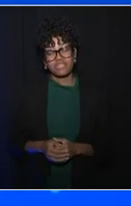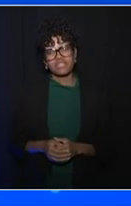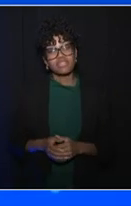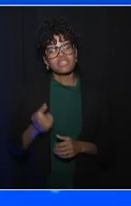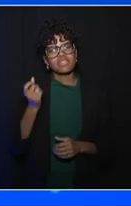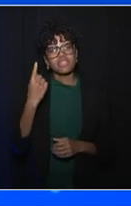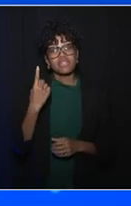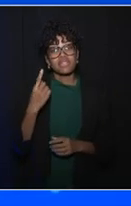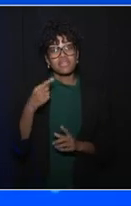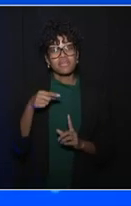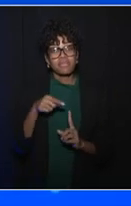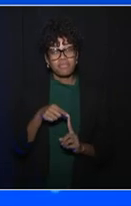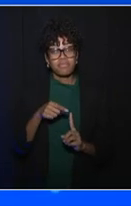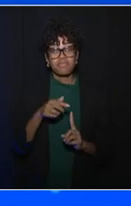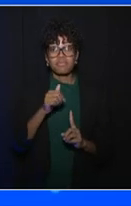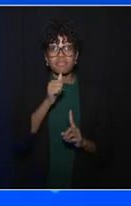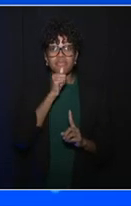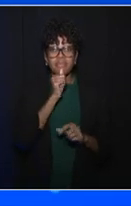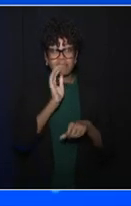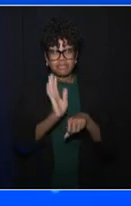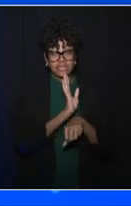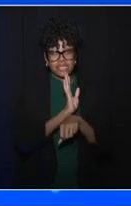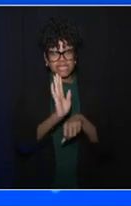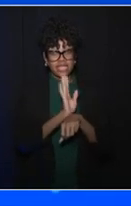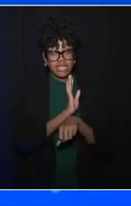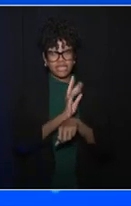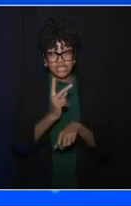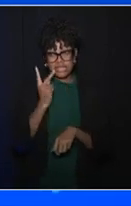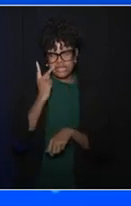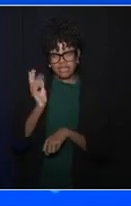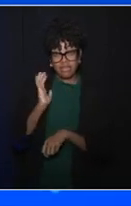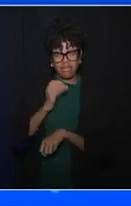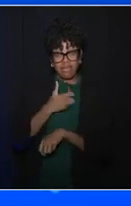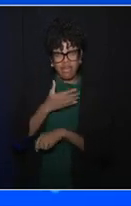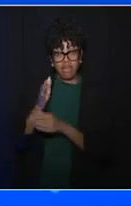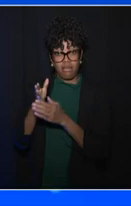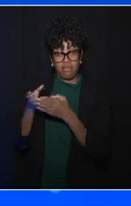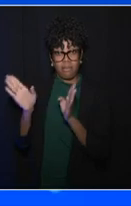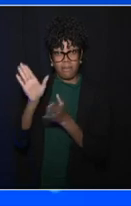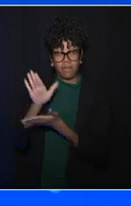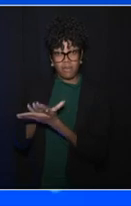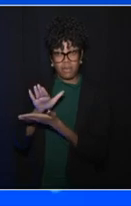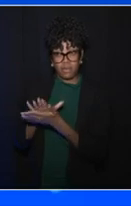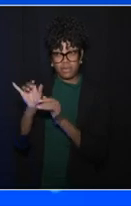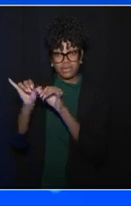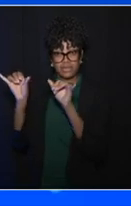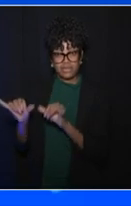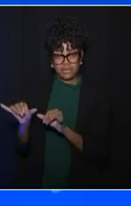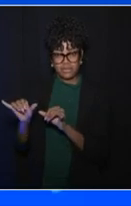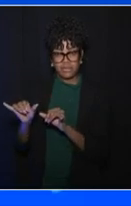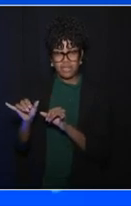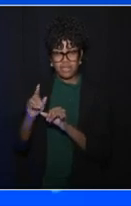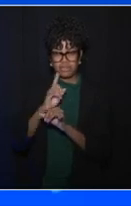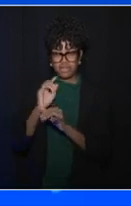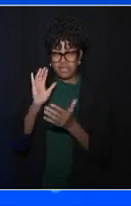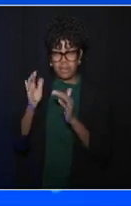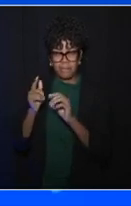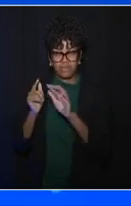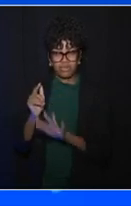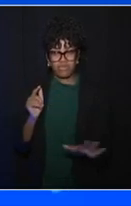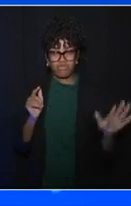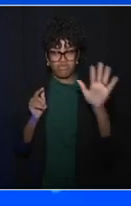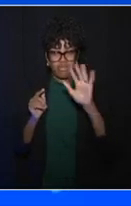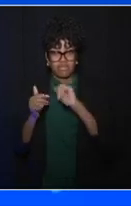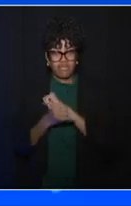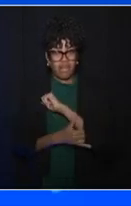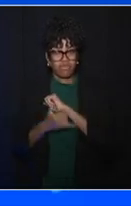that the private sector looks at what we're doing and looks all across the country and says, I want to invest